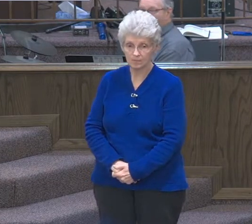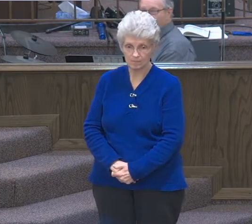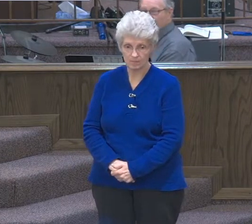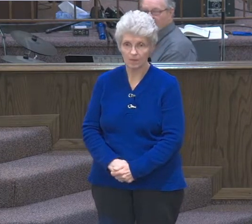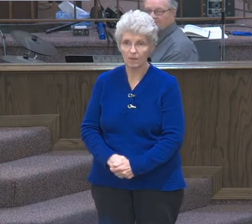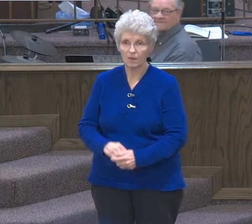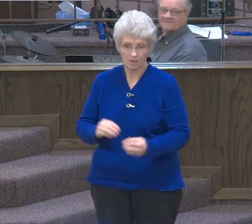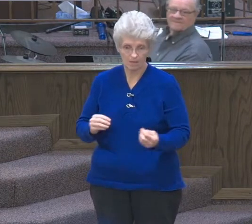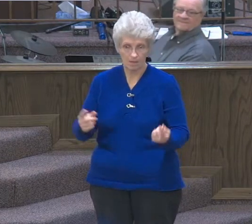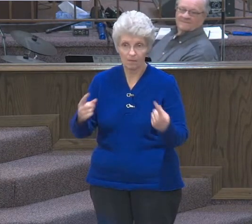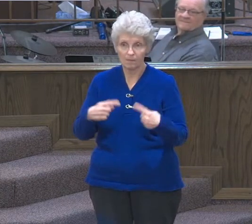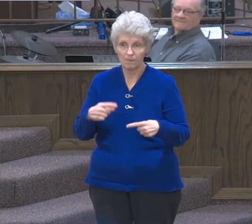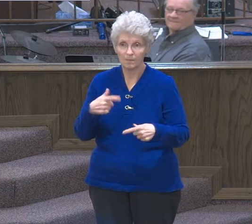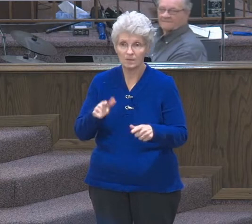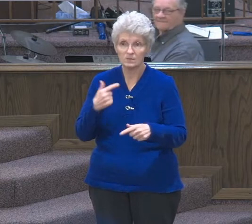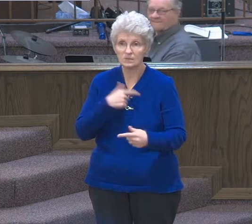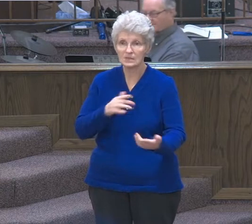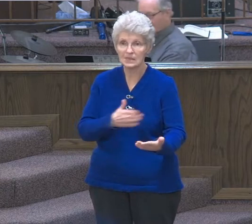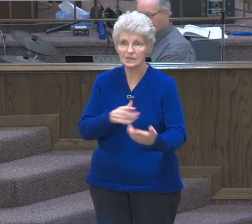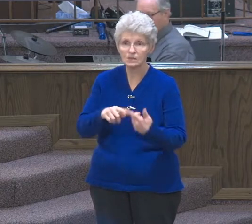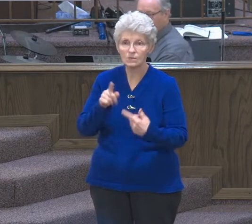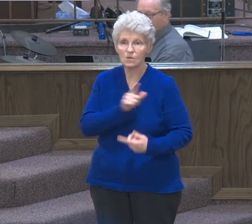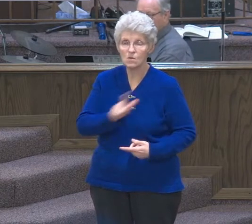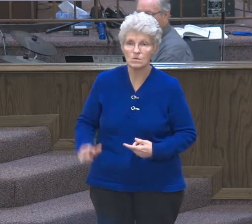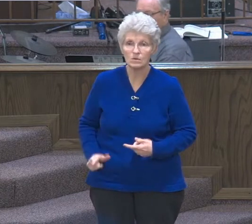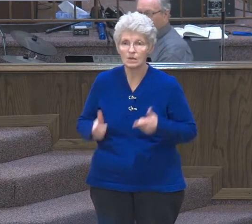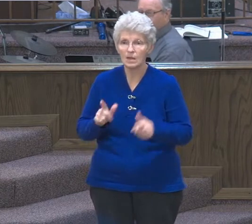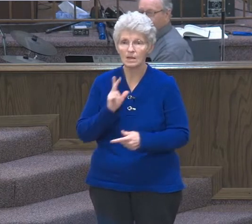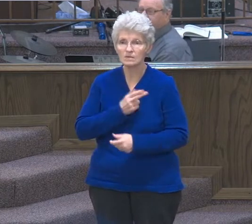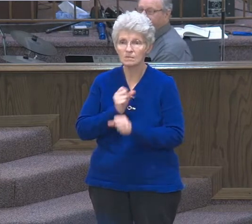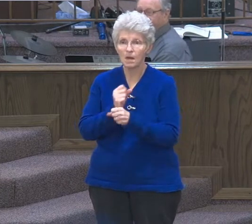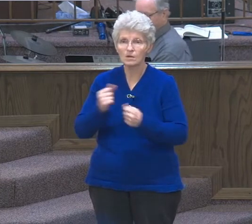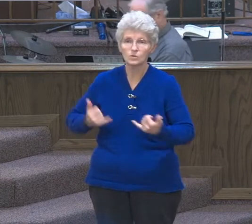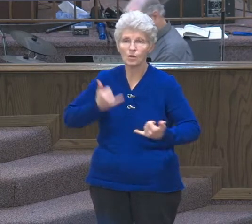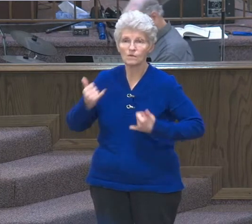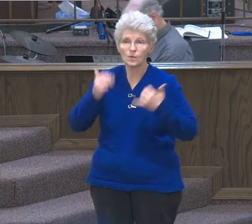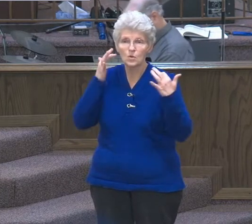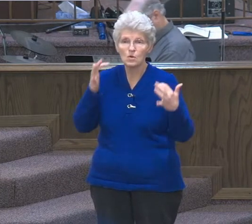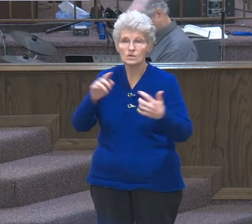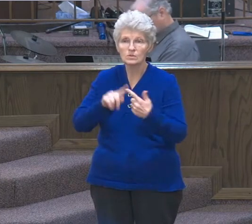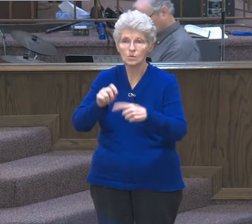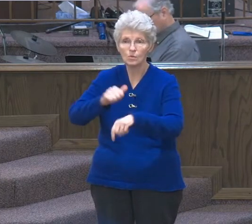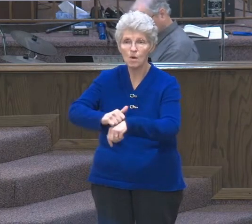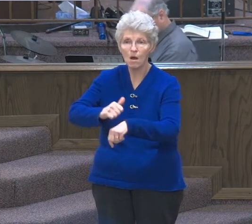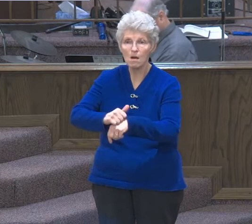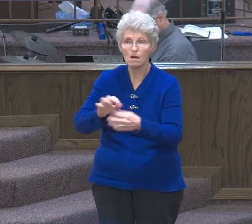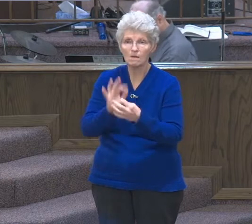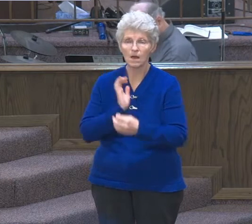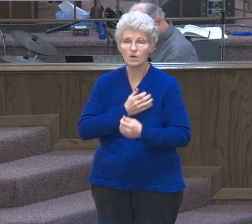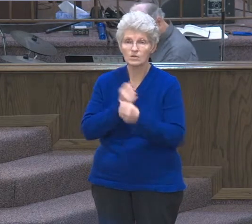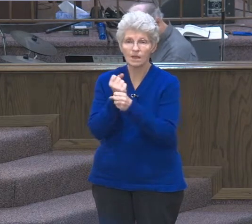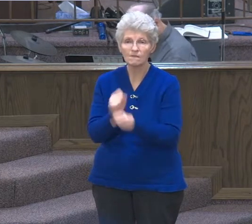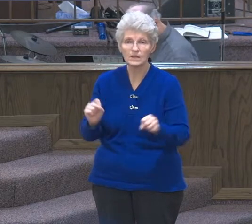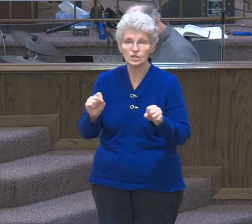Lord. Let us make a joyful noise to the rock of our salvation. Let us come into his presence with